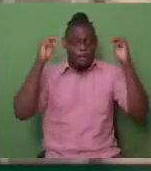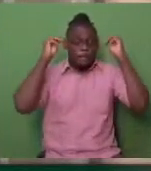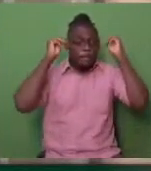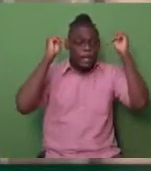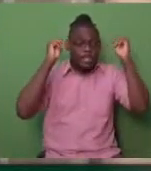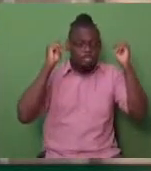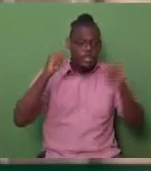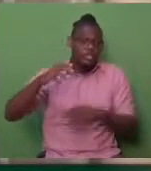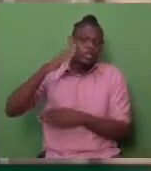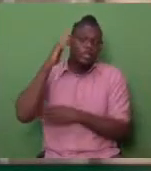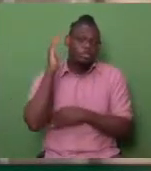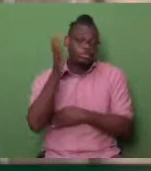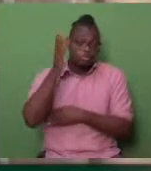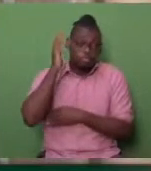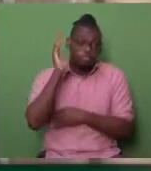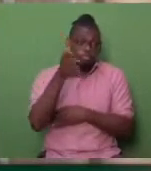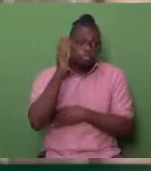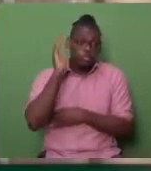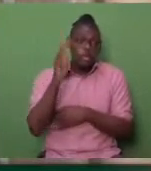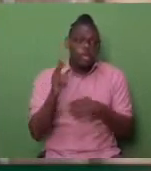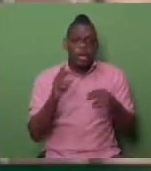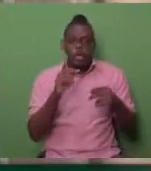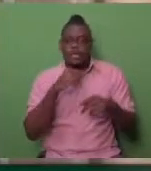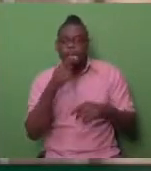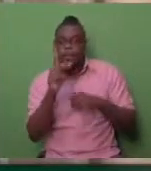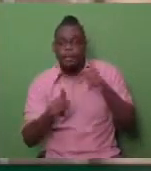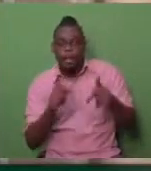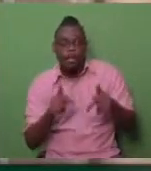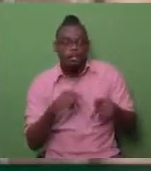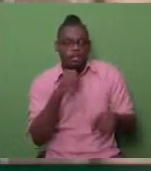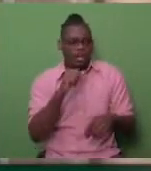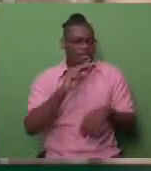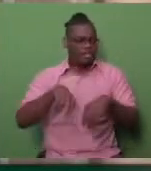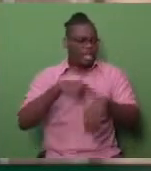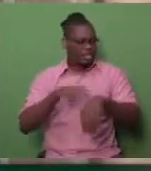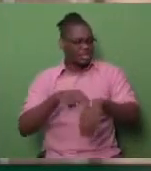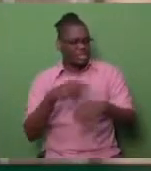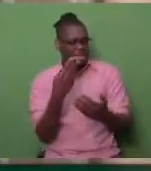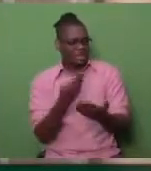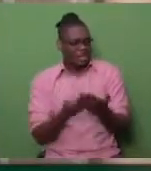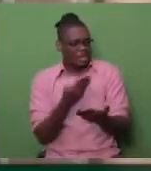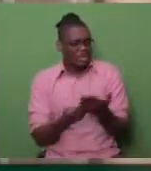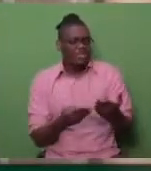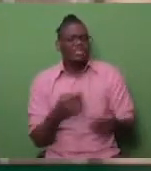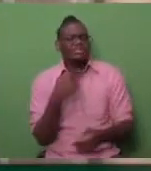is not a national budget. Let's call it what it truly is a PNM hustle. A hustle.